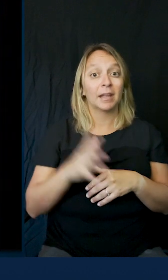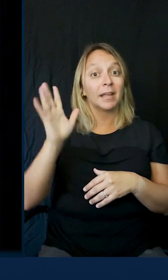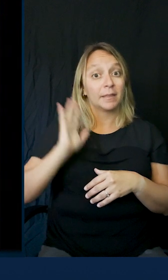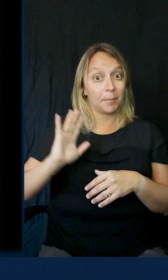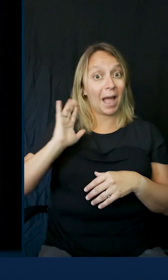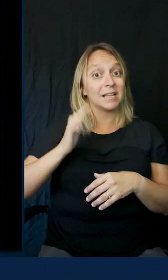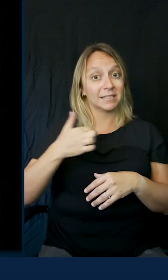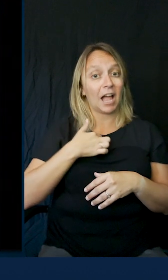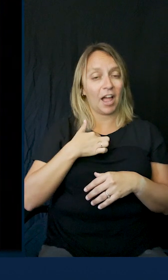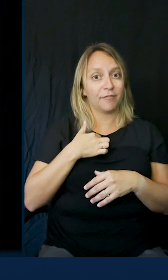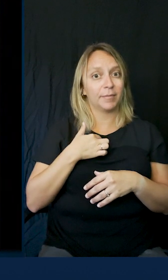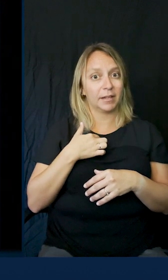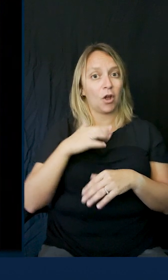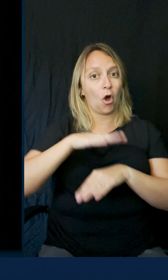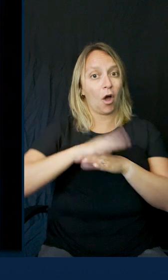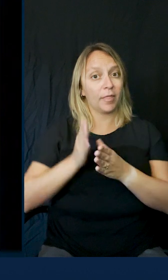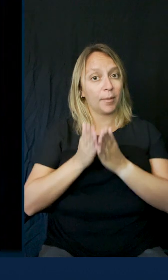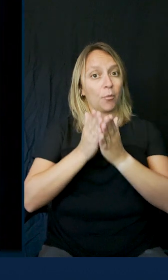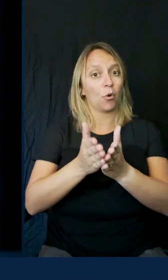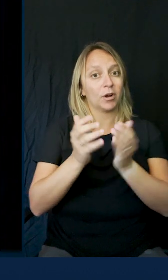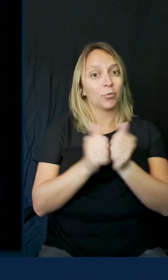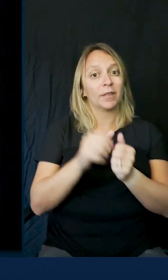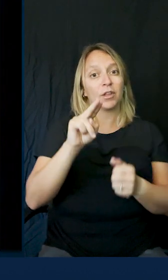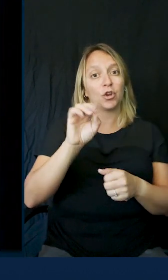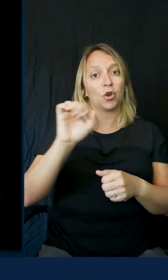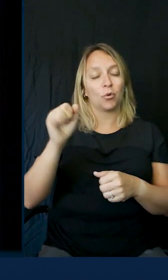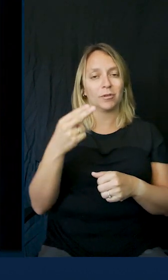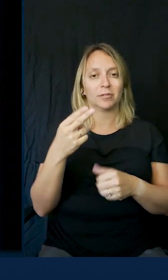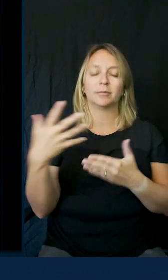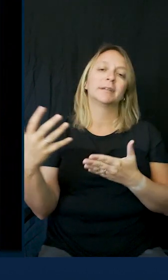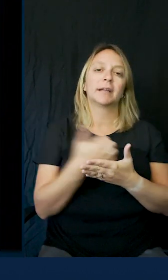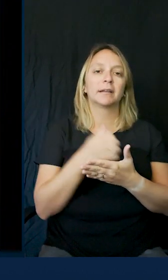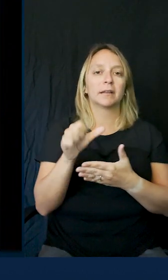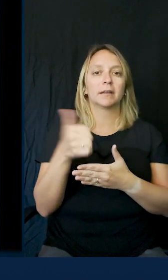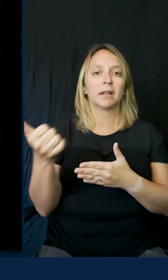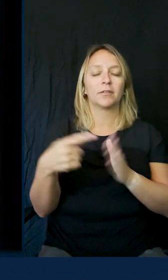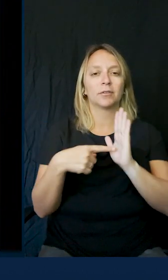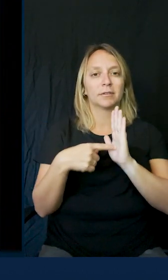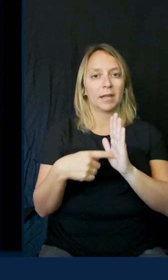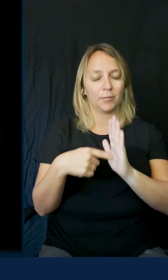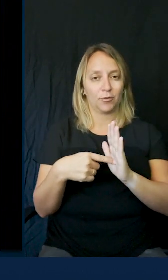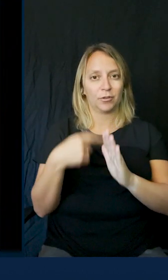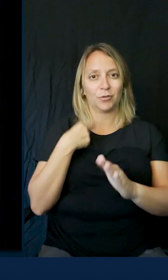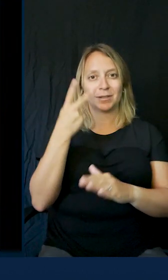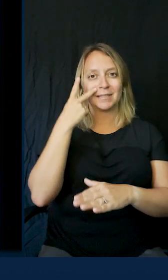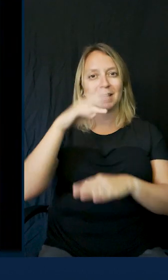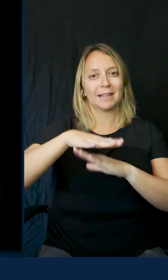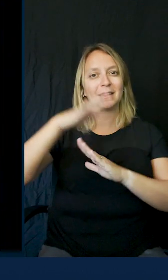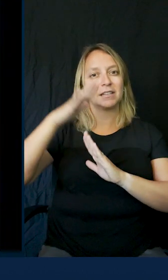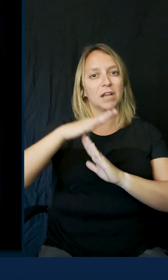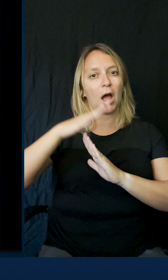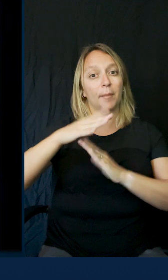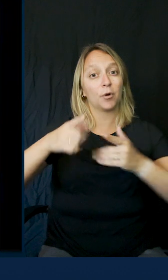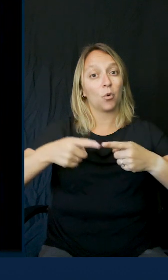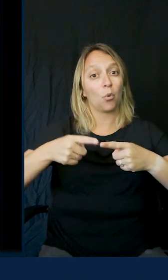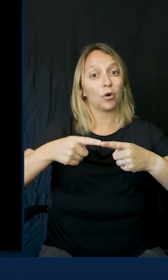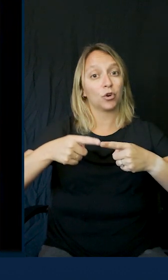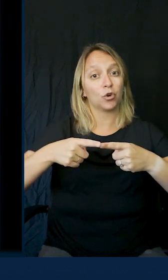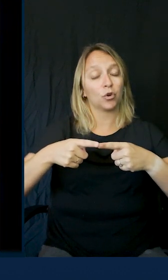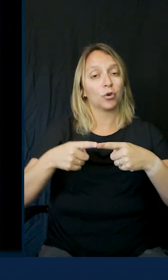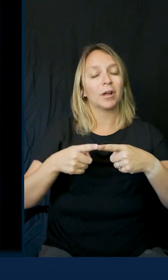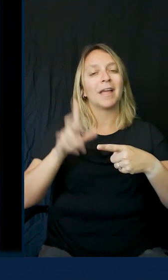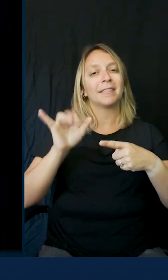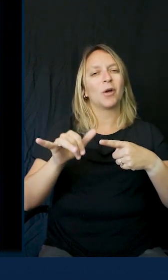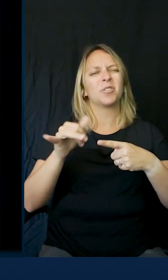on board with NOAA when we collected another scat sample. You can see that one up in the top corner. That one was made out of